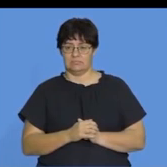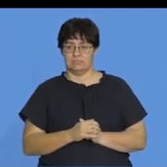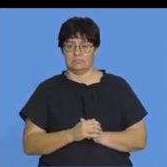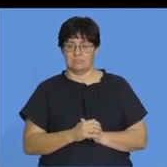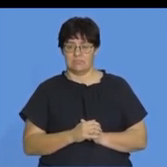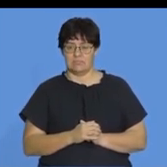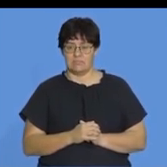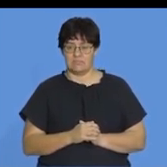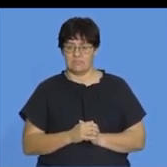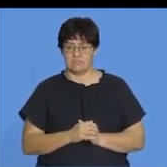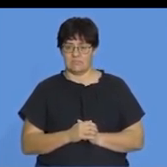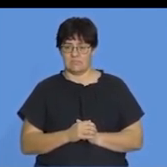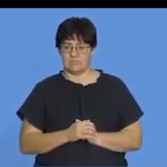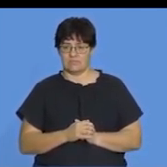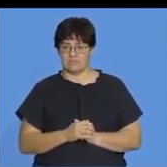gonna have